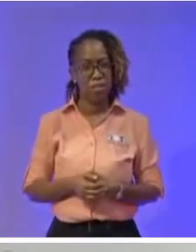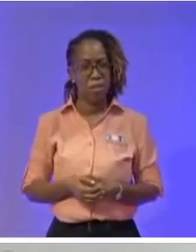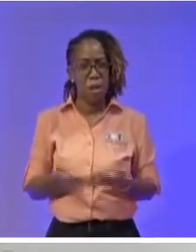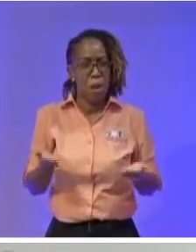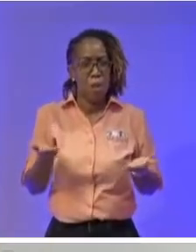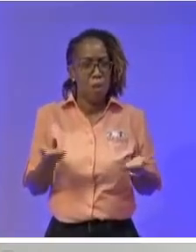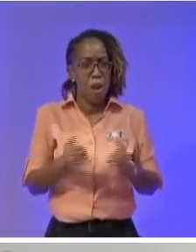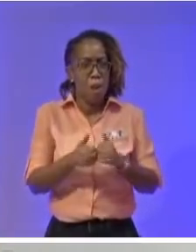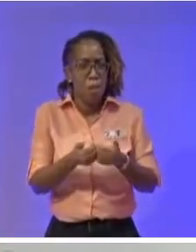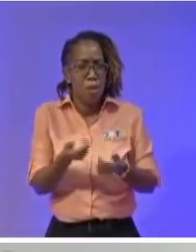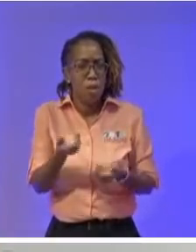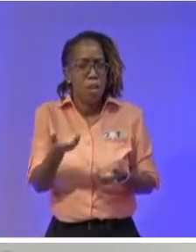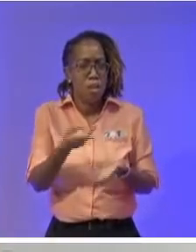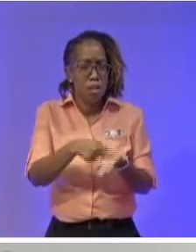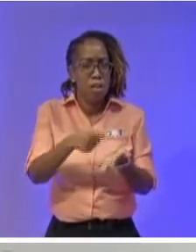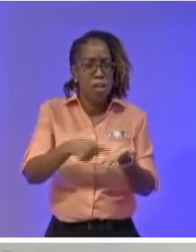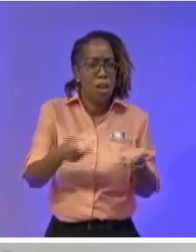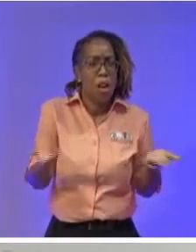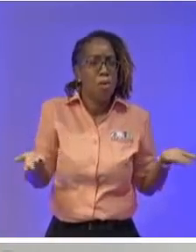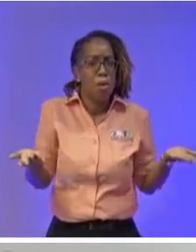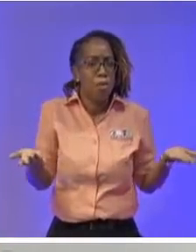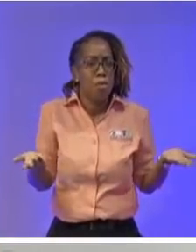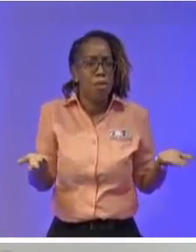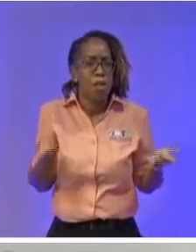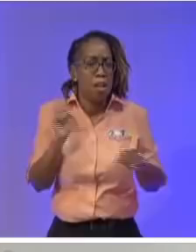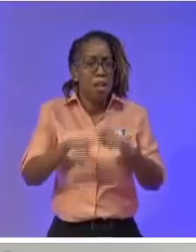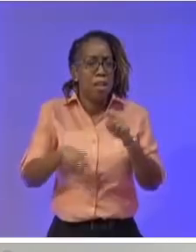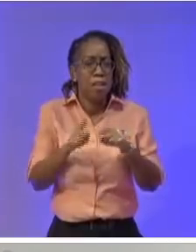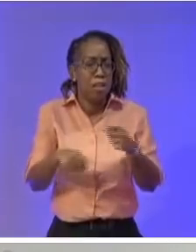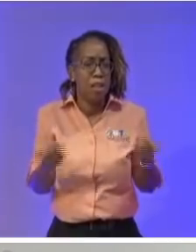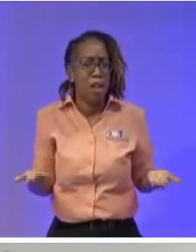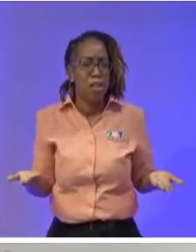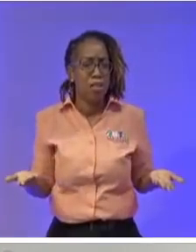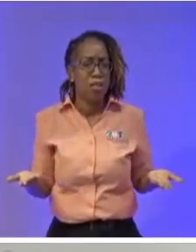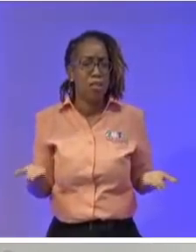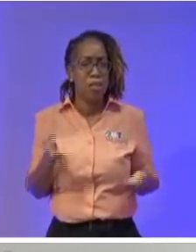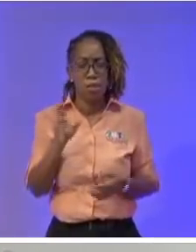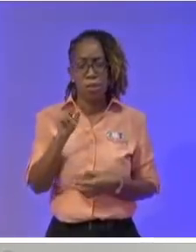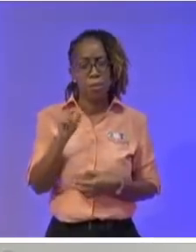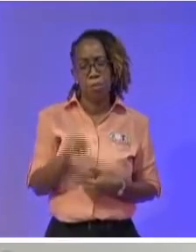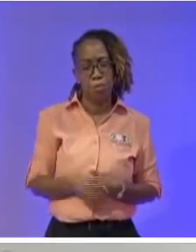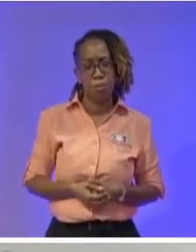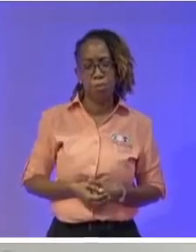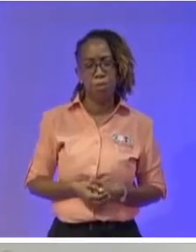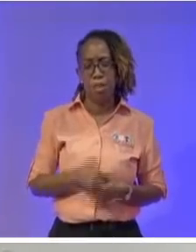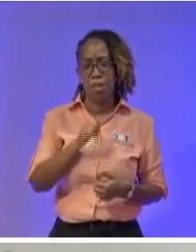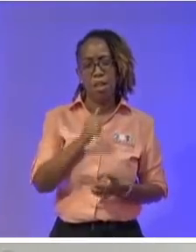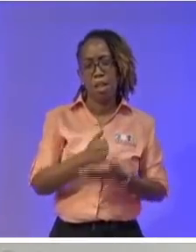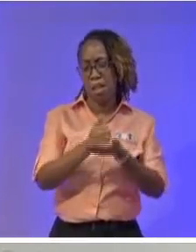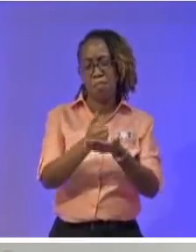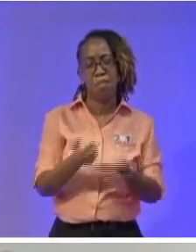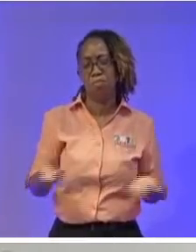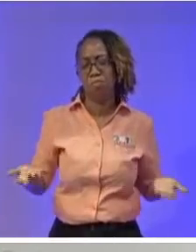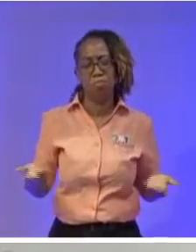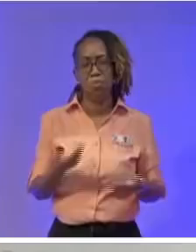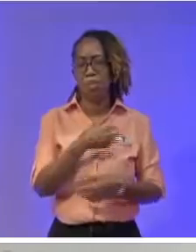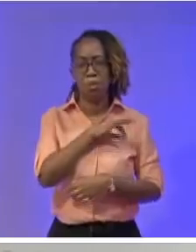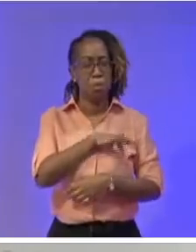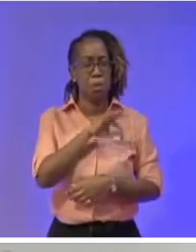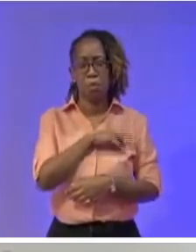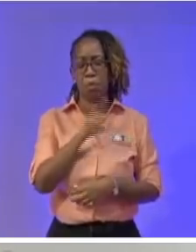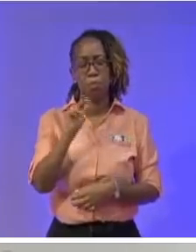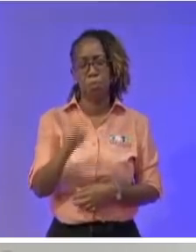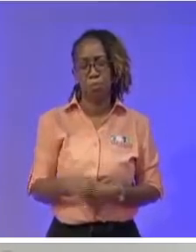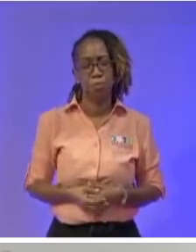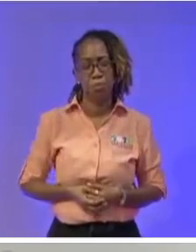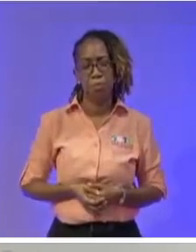to offer grades at this point in time, I don't think is productive. I think what we need to do is use our collective